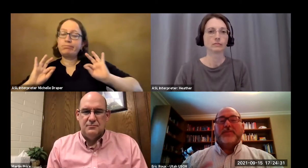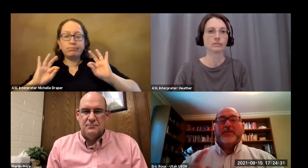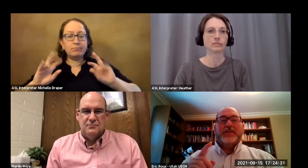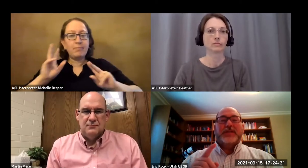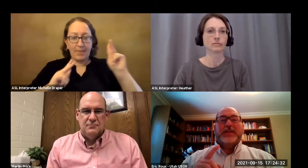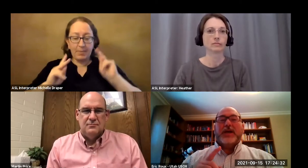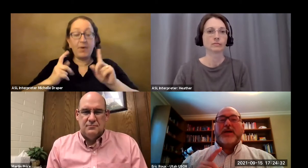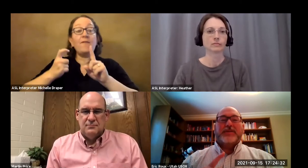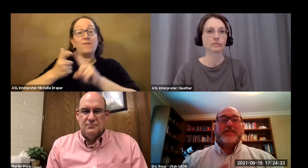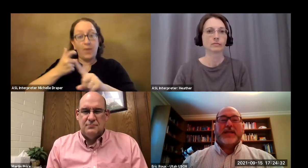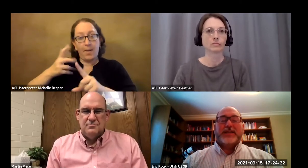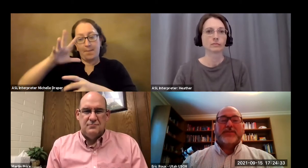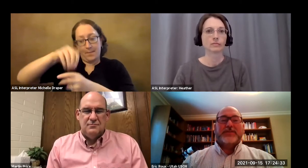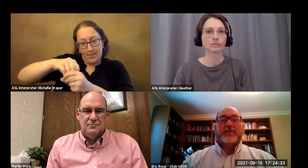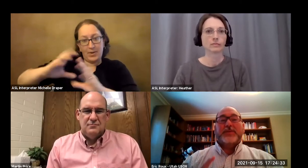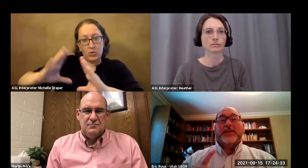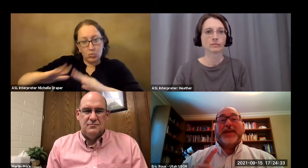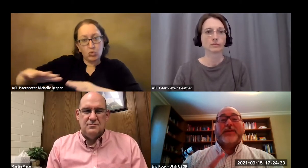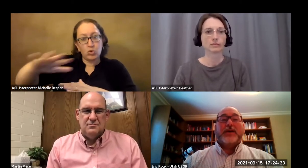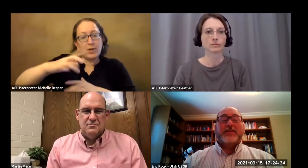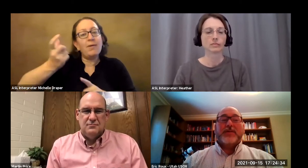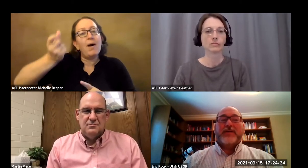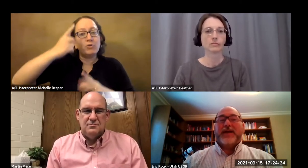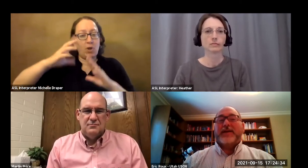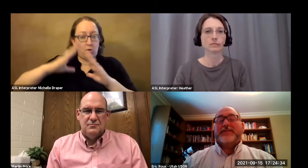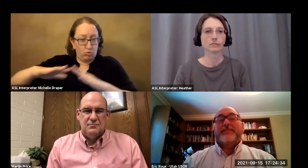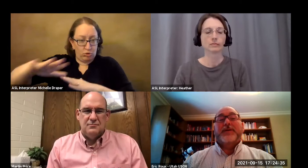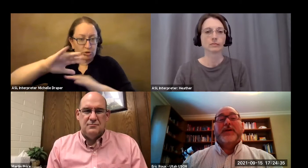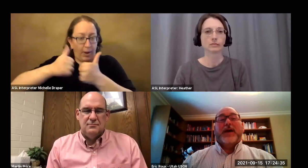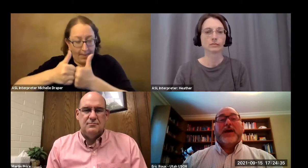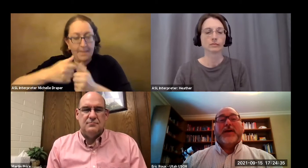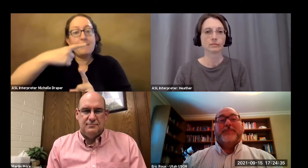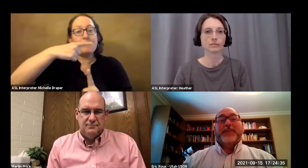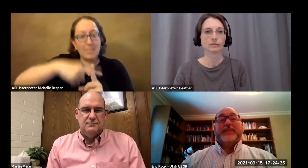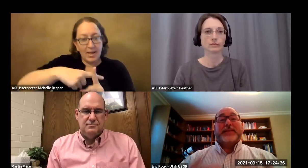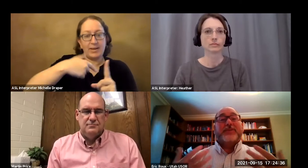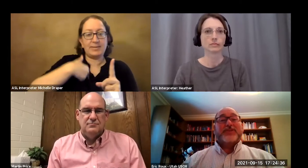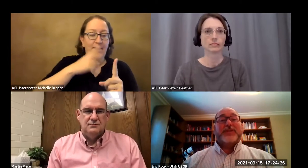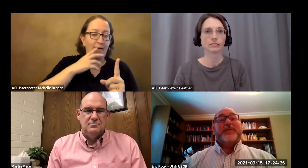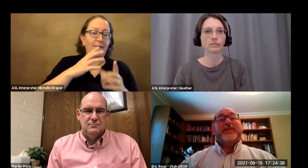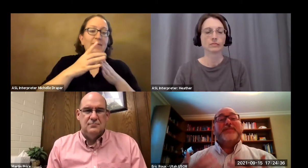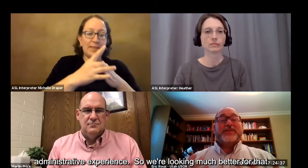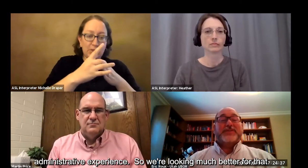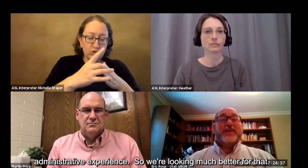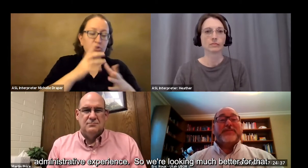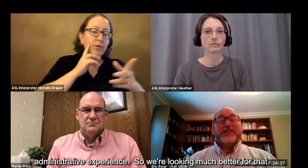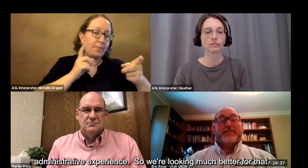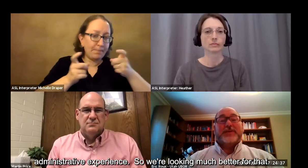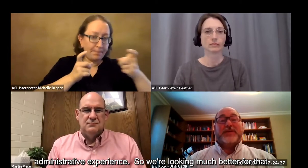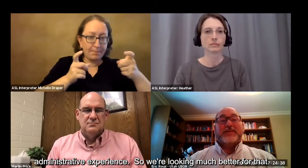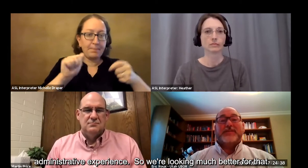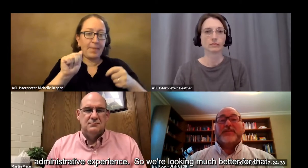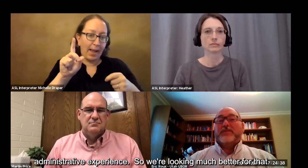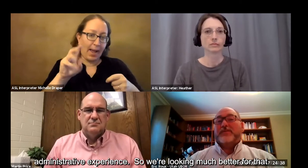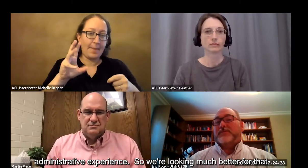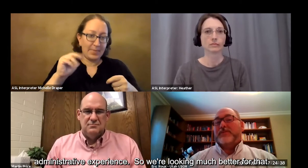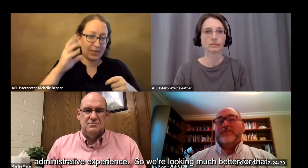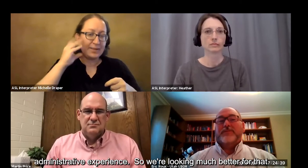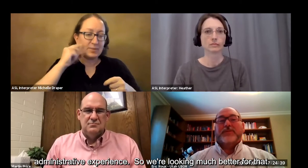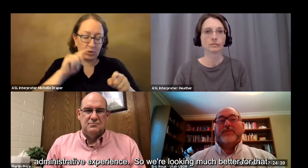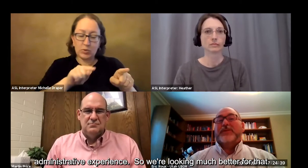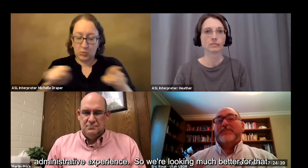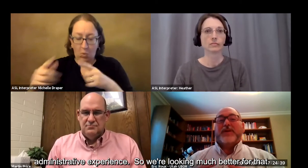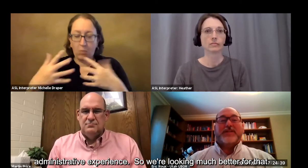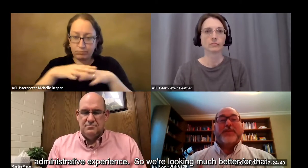from the community, understand issues in the community, and also have had some leadership and administrative experience. So